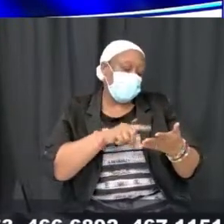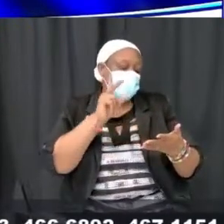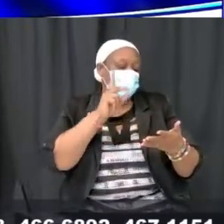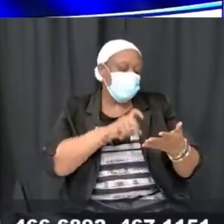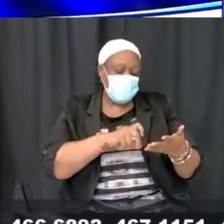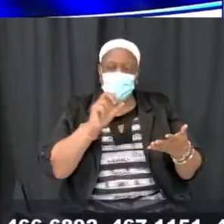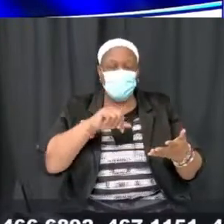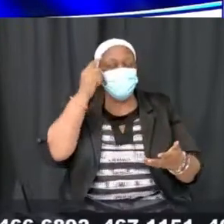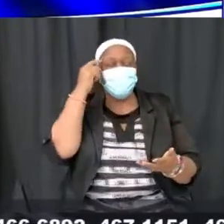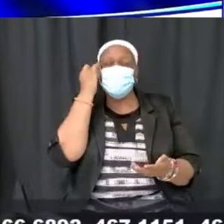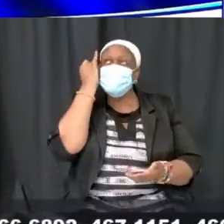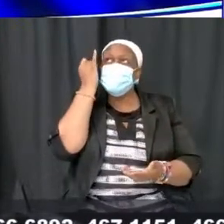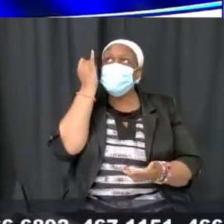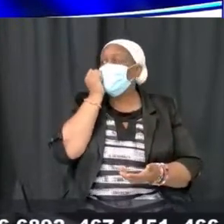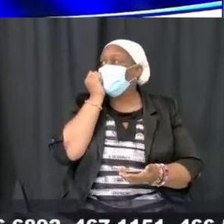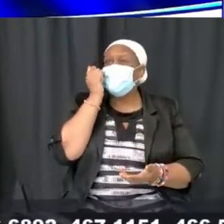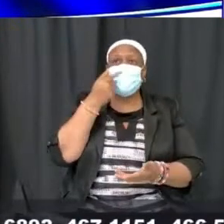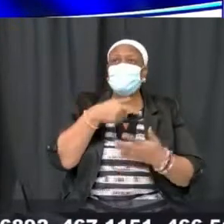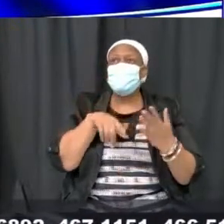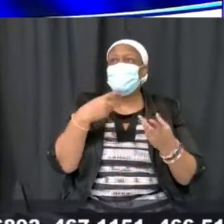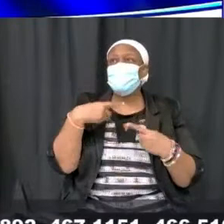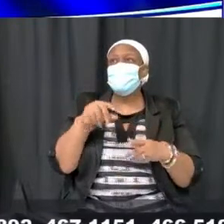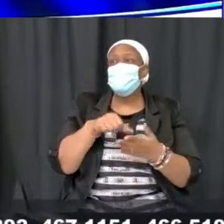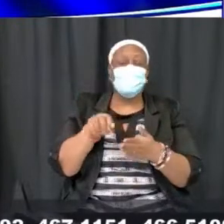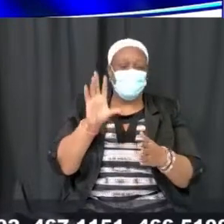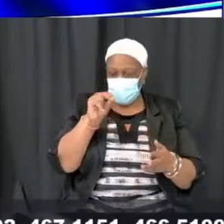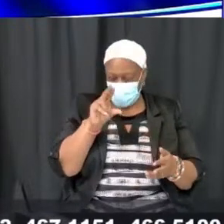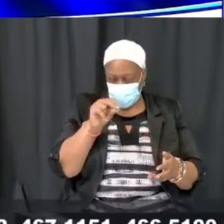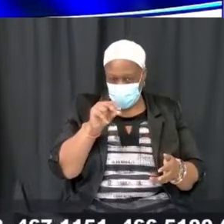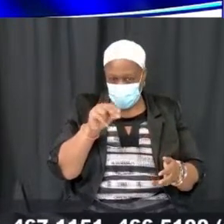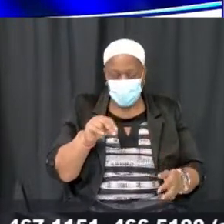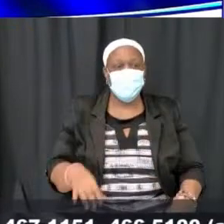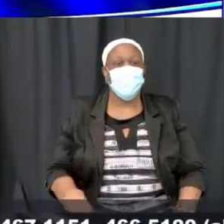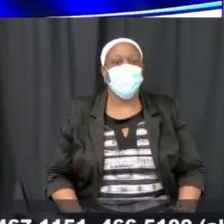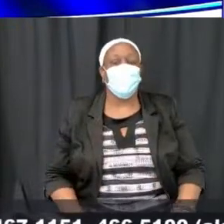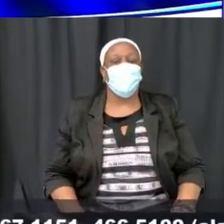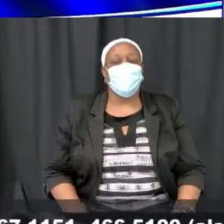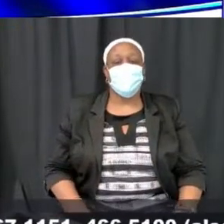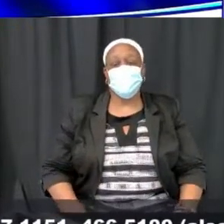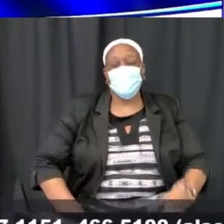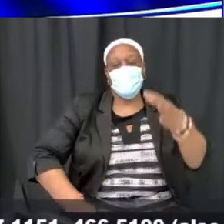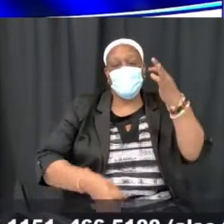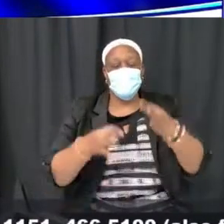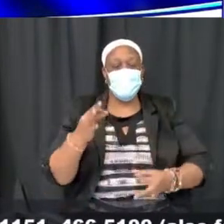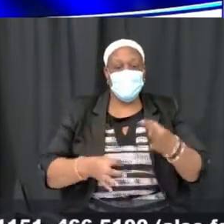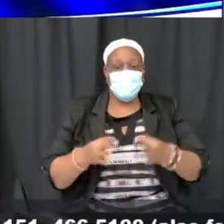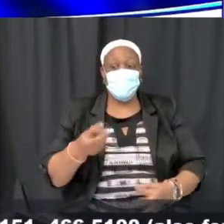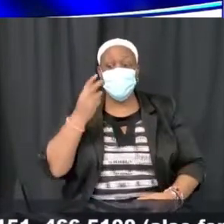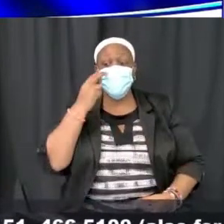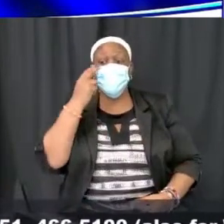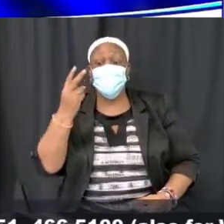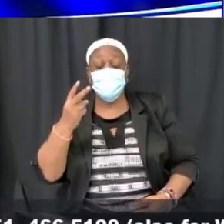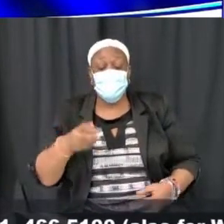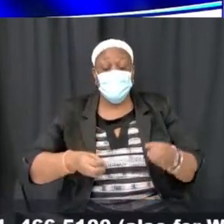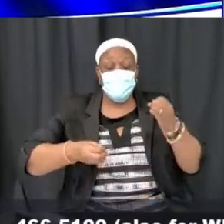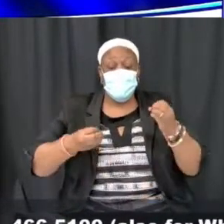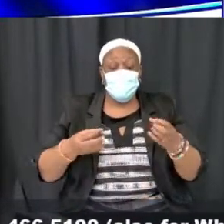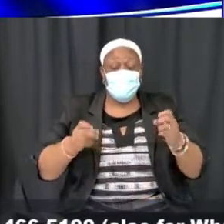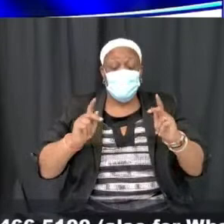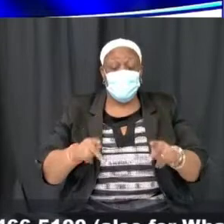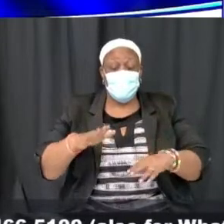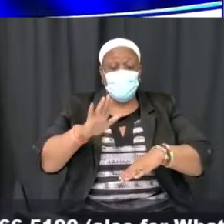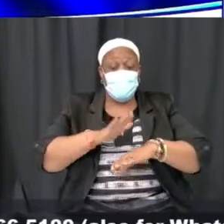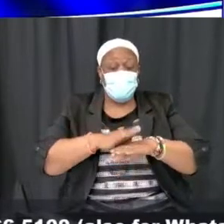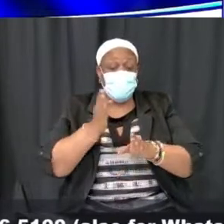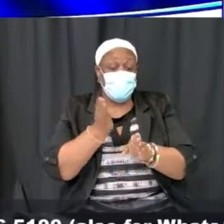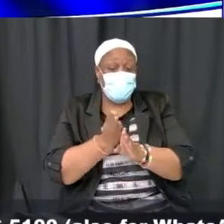take public or any other form of transport that is crowded or is not observing physical distancing